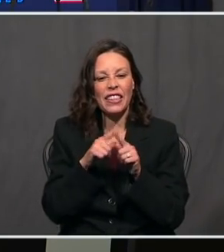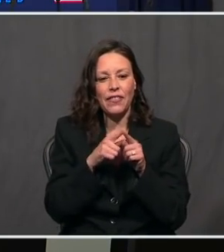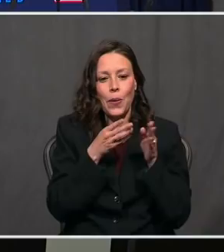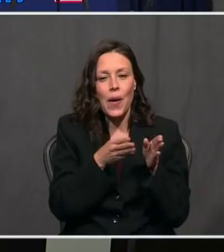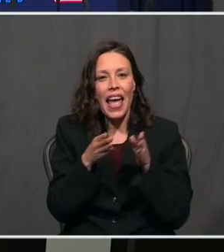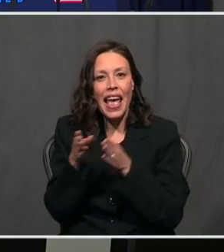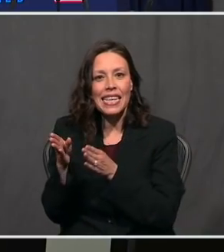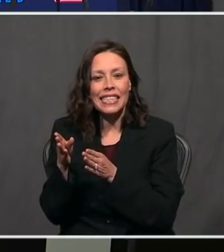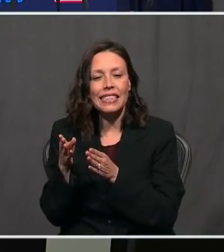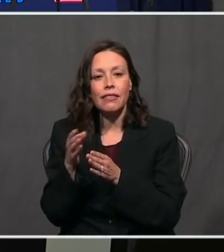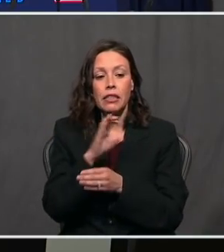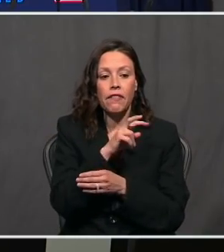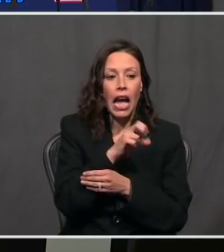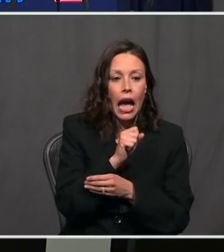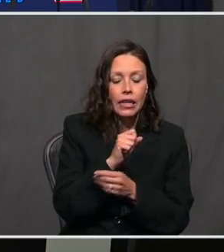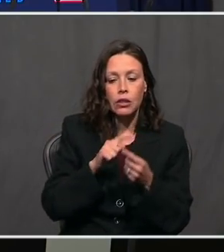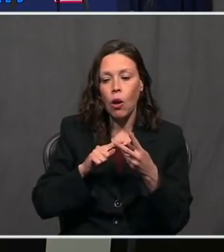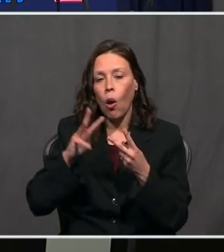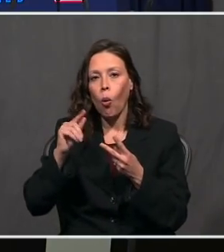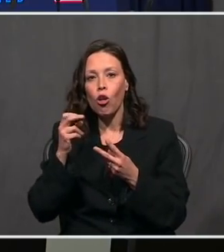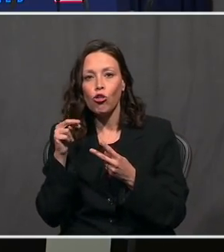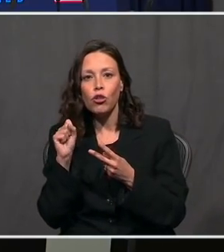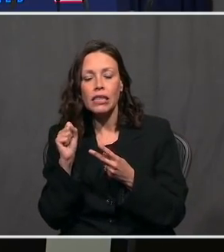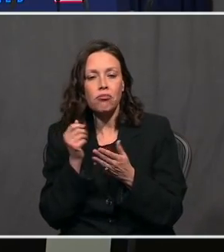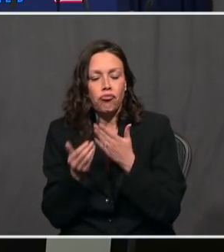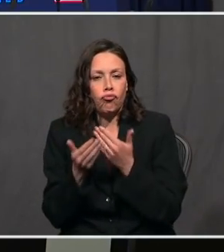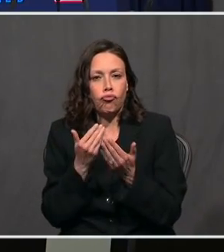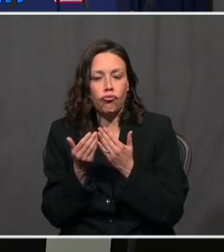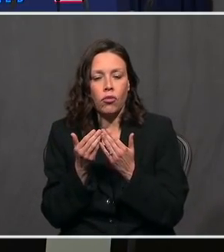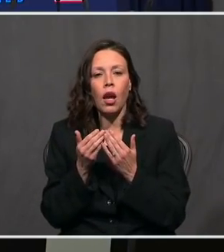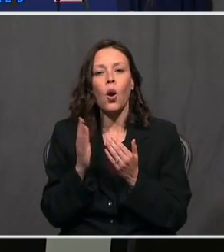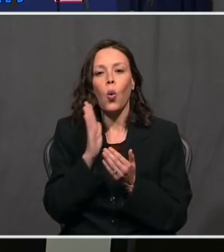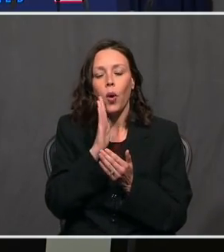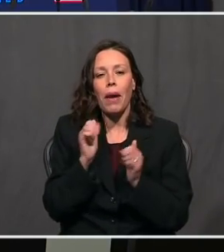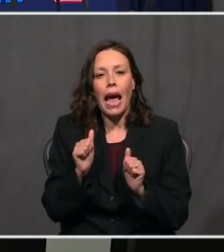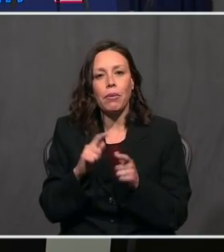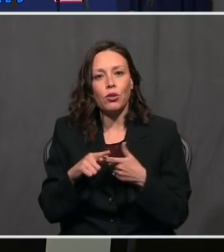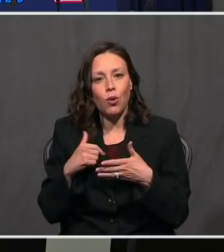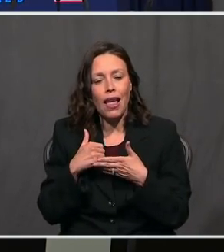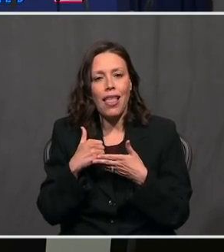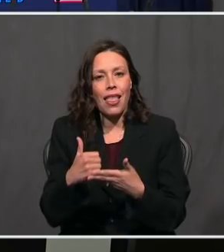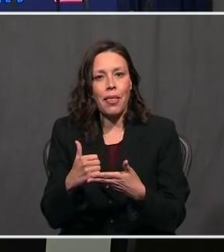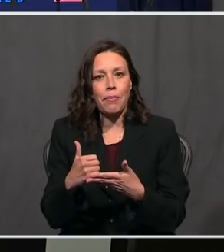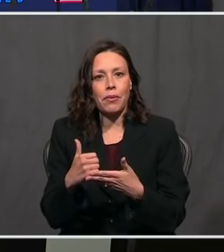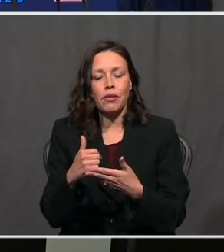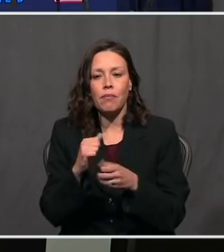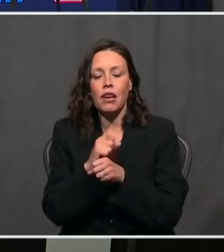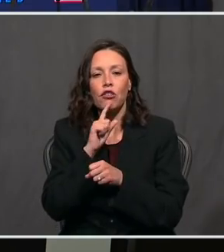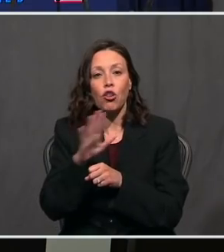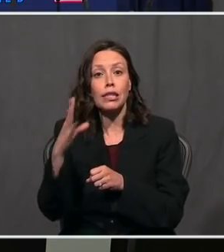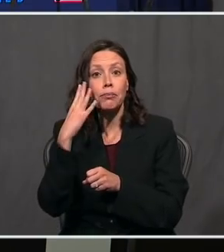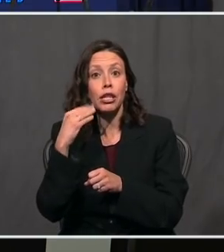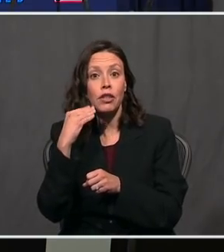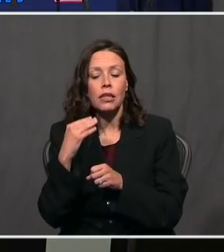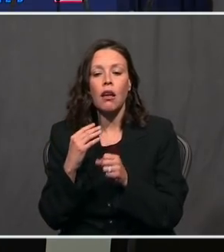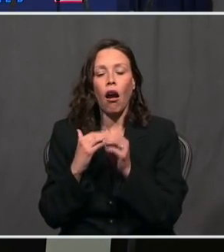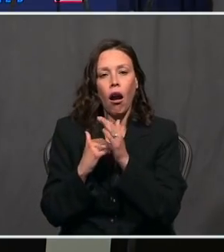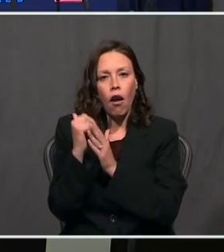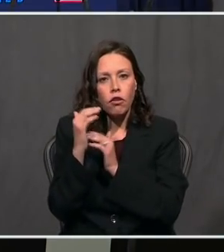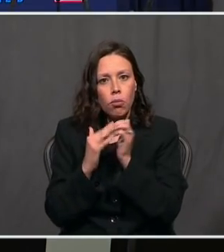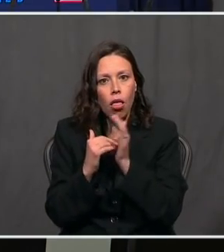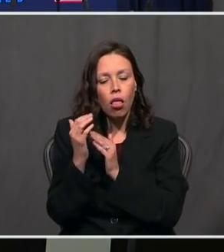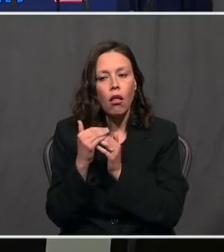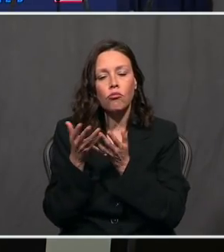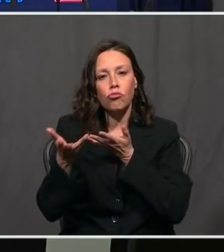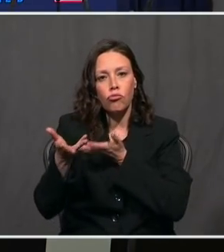that, whether it's CVS or Walgreens or broadly across pharmacy, is going to be doing to really ensure that great experience, a comfort level for